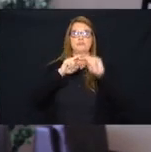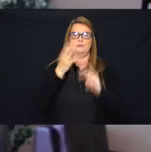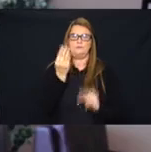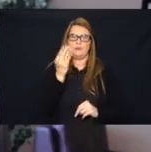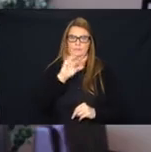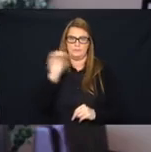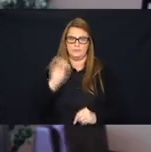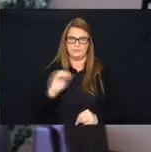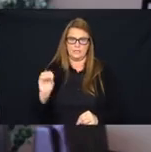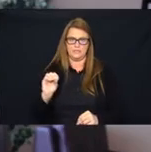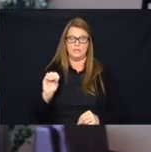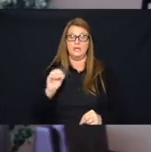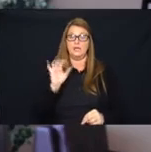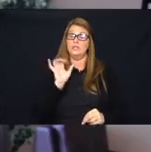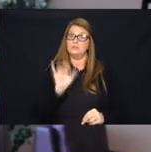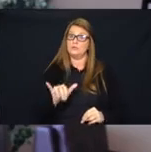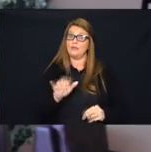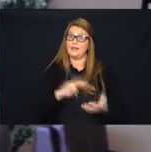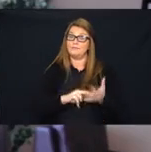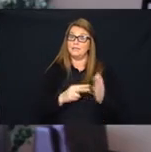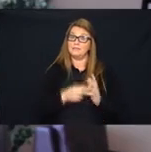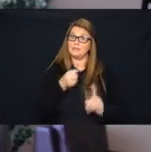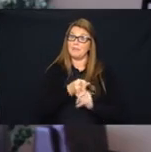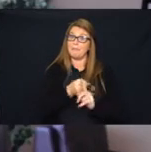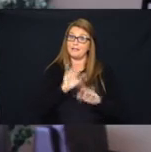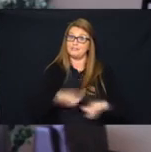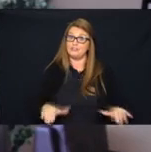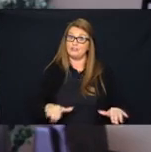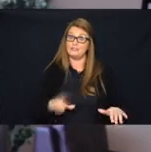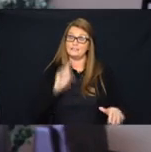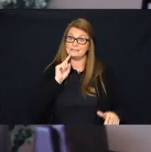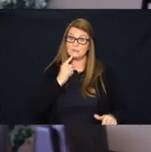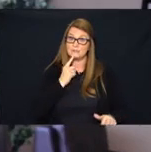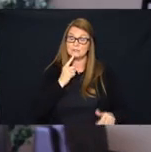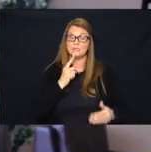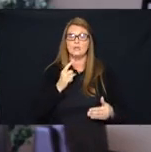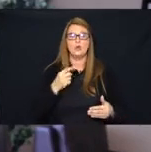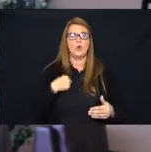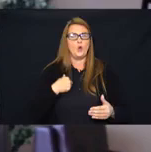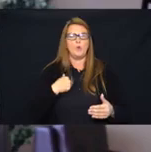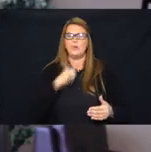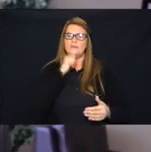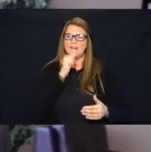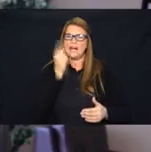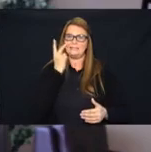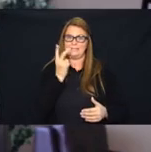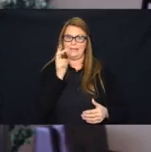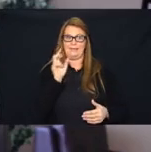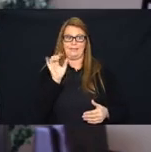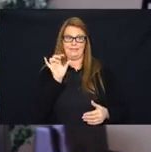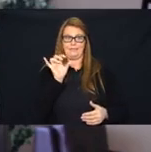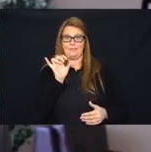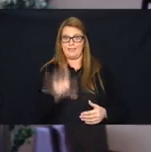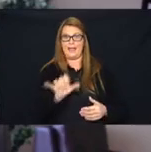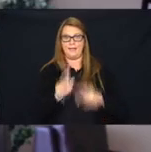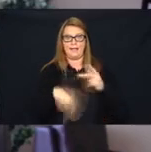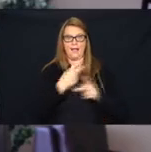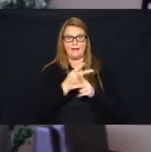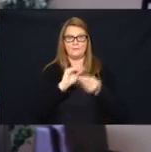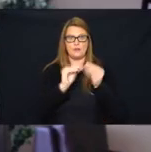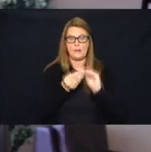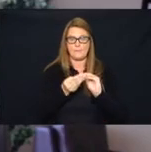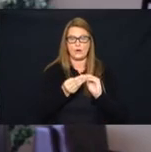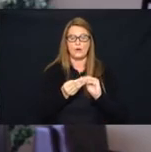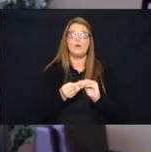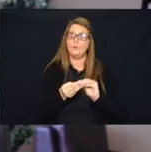the hospitalizations be in children. And although we have not seen soaring numbers, as General Hoyer talked about today, we